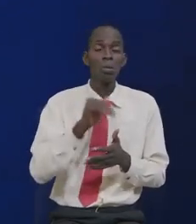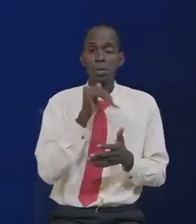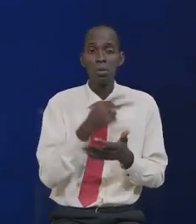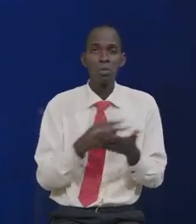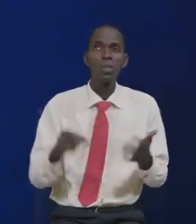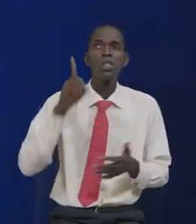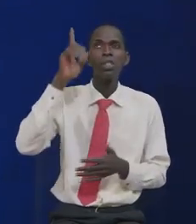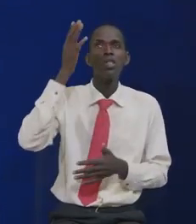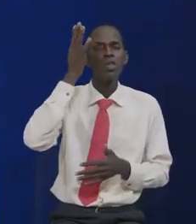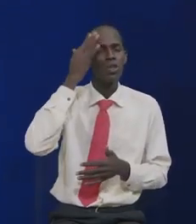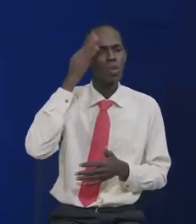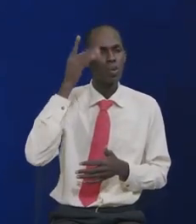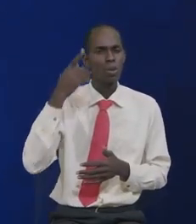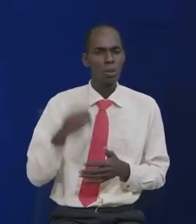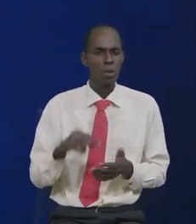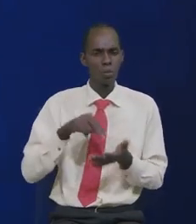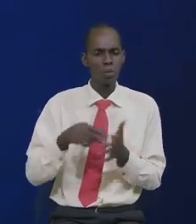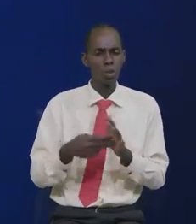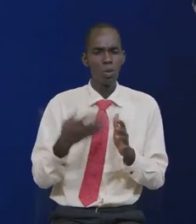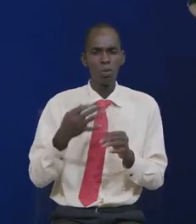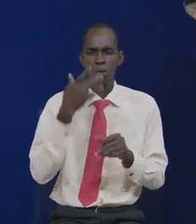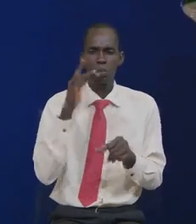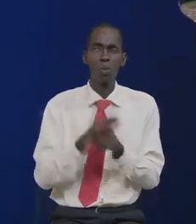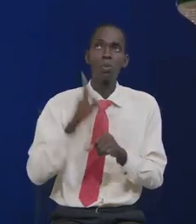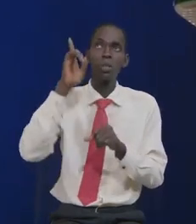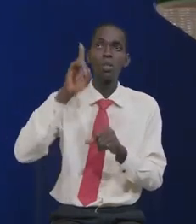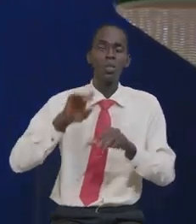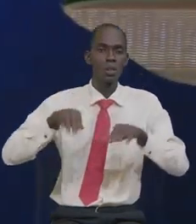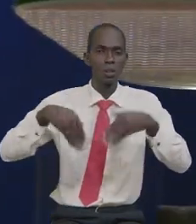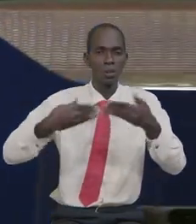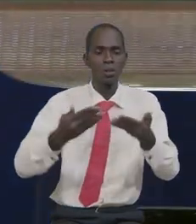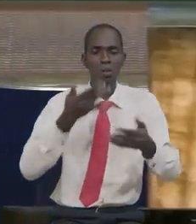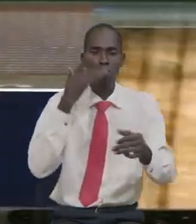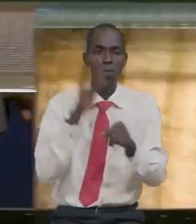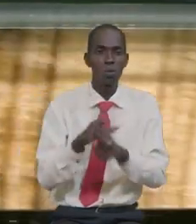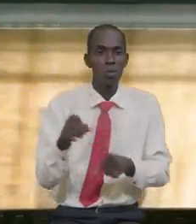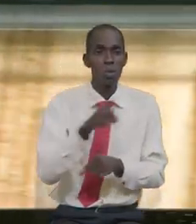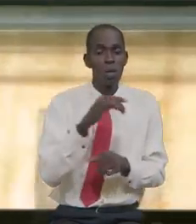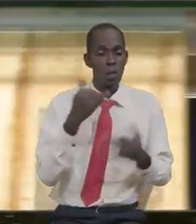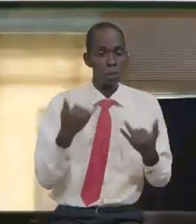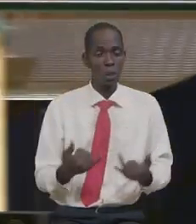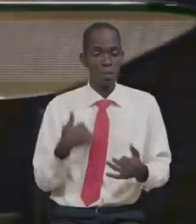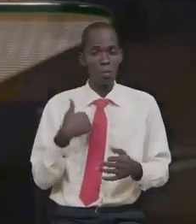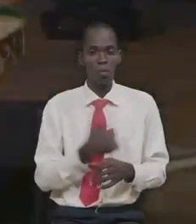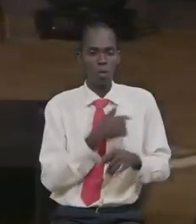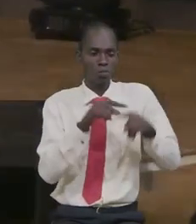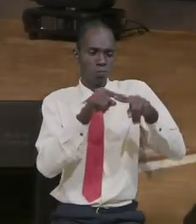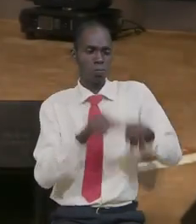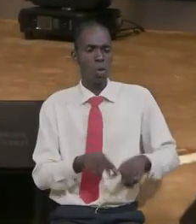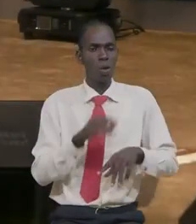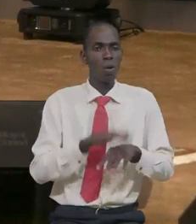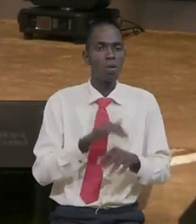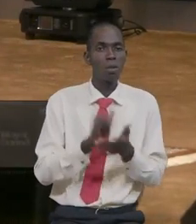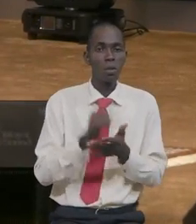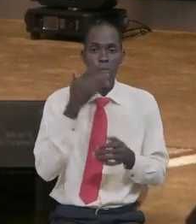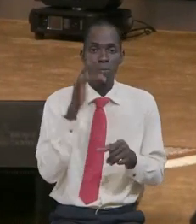gave more than we do. And because we rely on that unfailing promise, we know He's going to